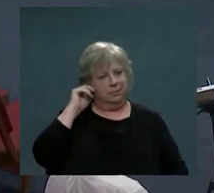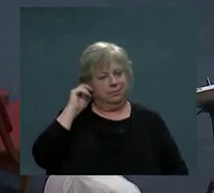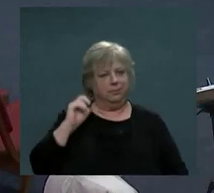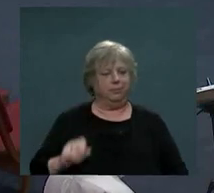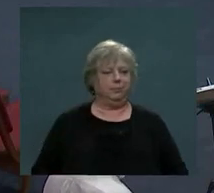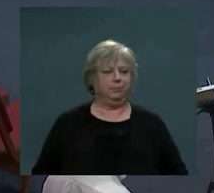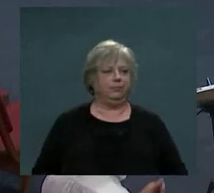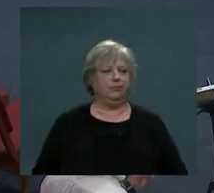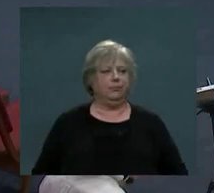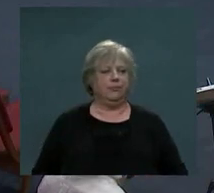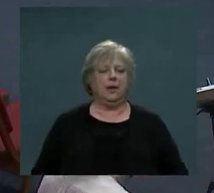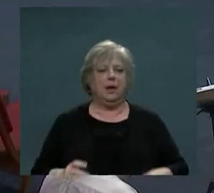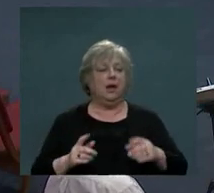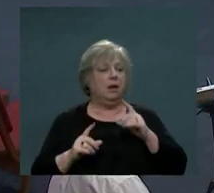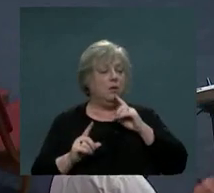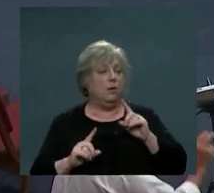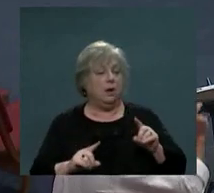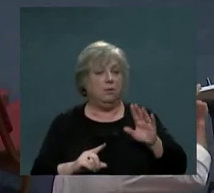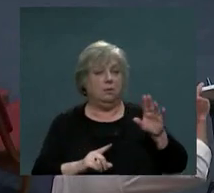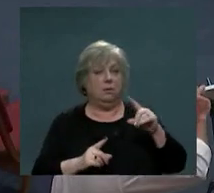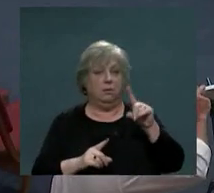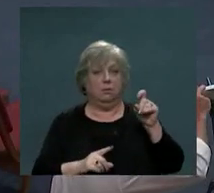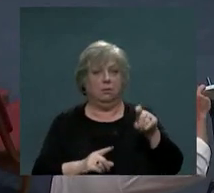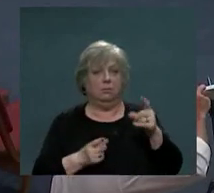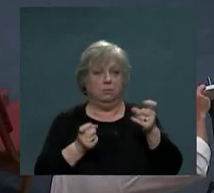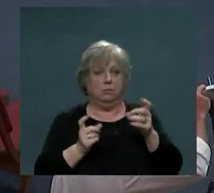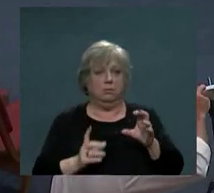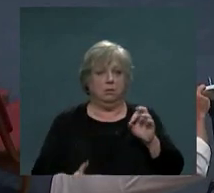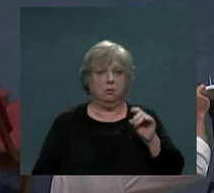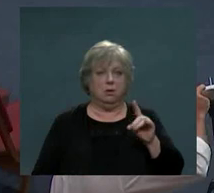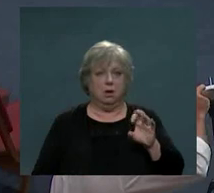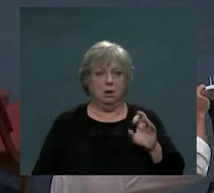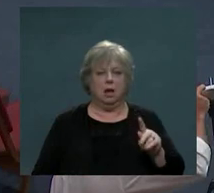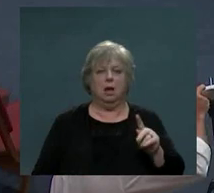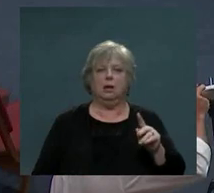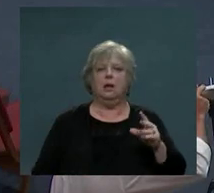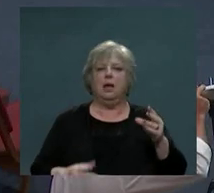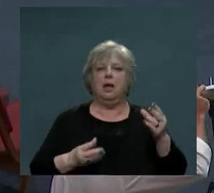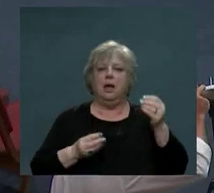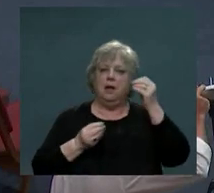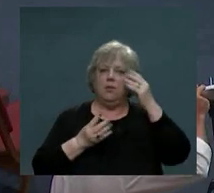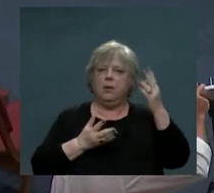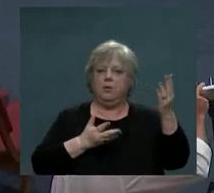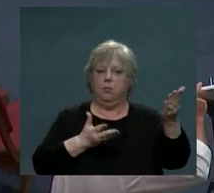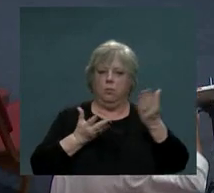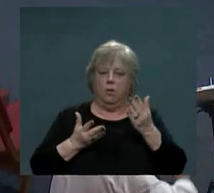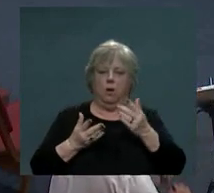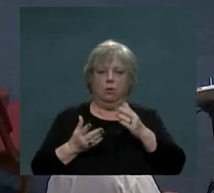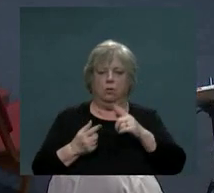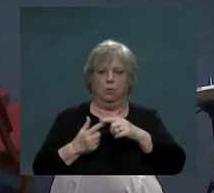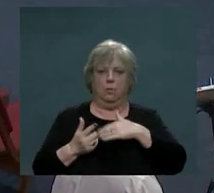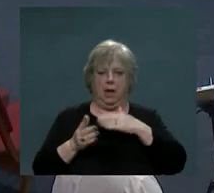Bruce. Director Adcock, to answer your question, information was brought to my attention,